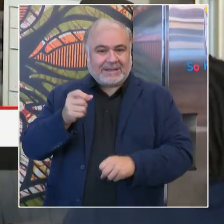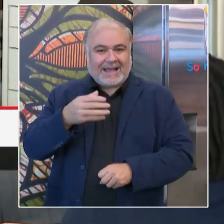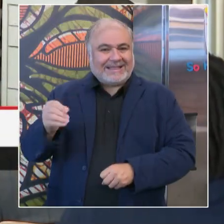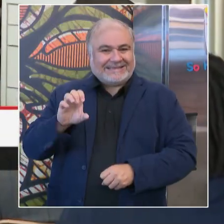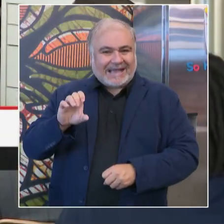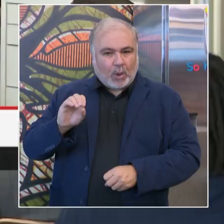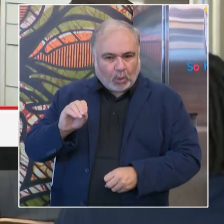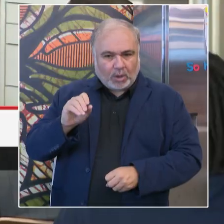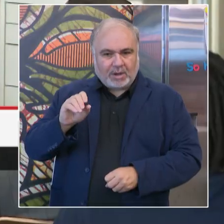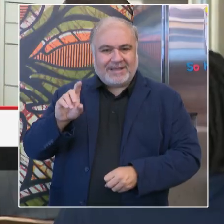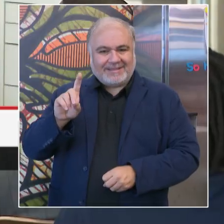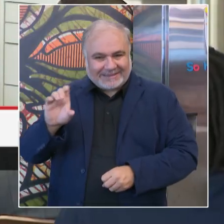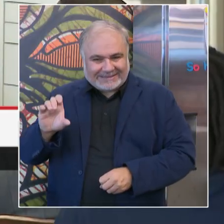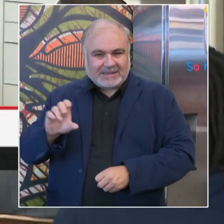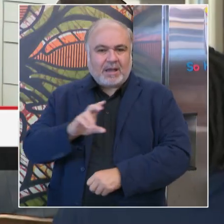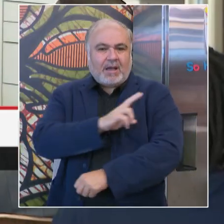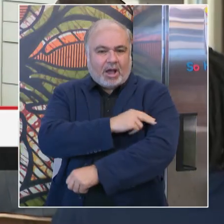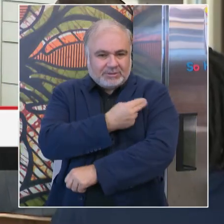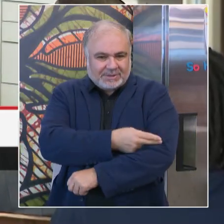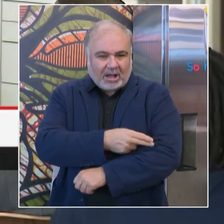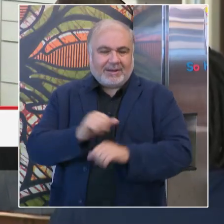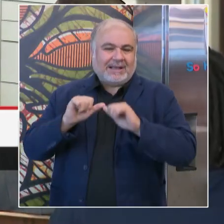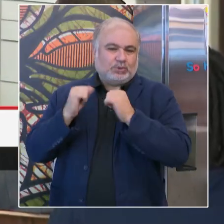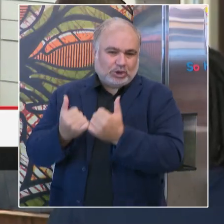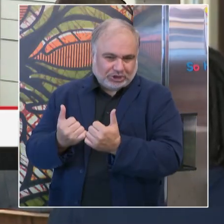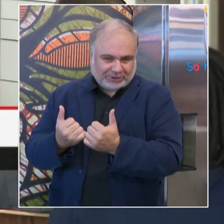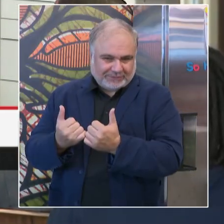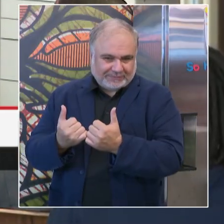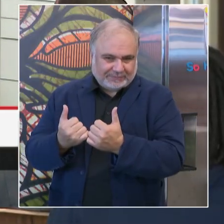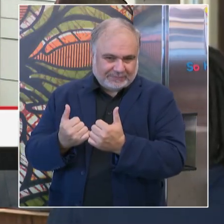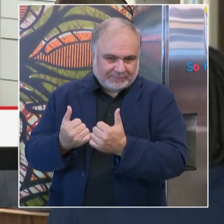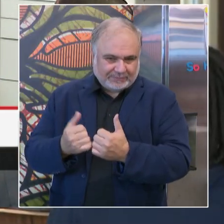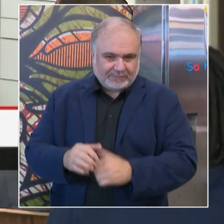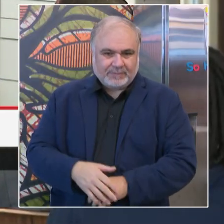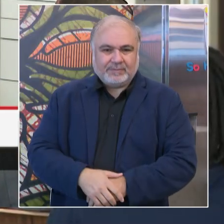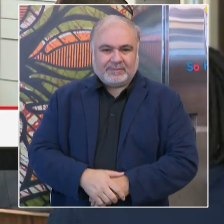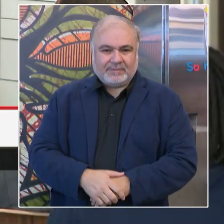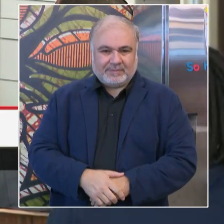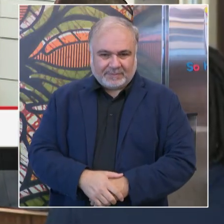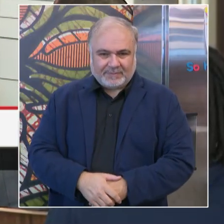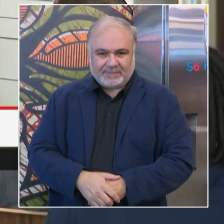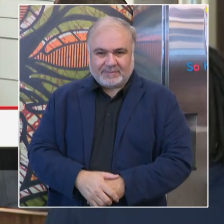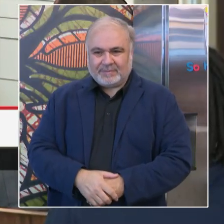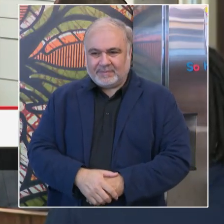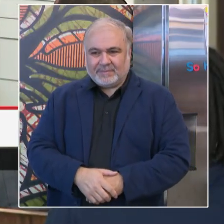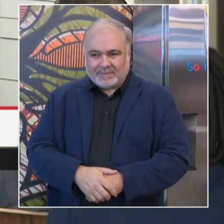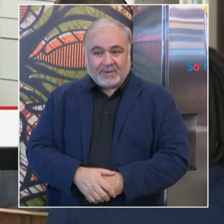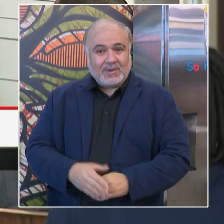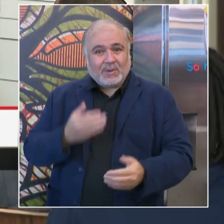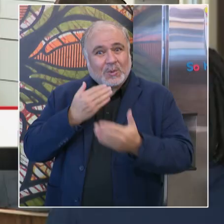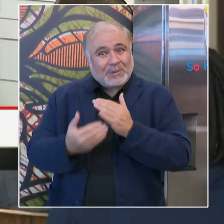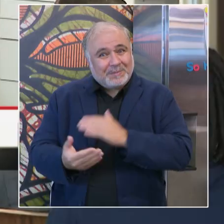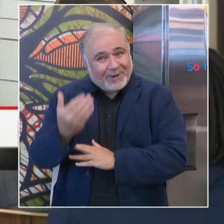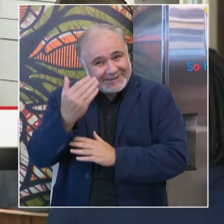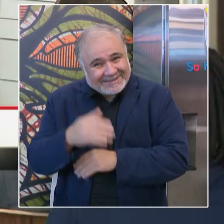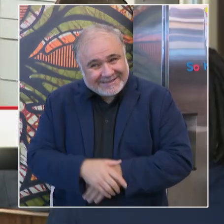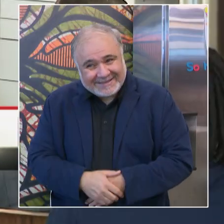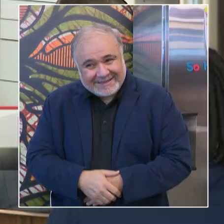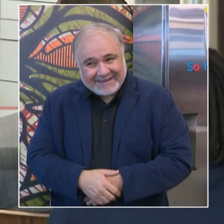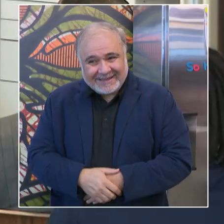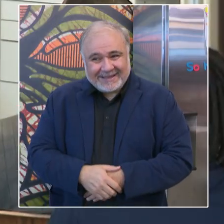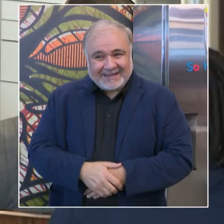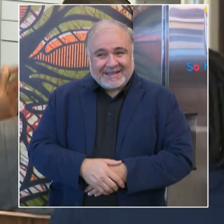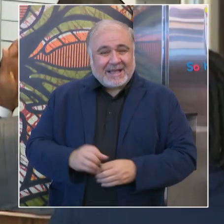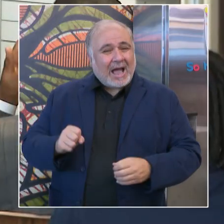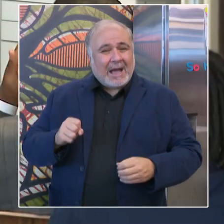Good morning, everybody. I cannot say how excited I am to be here as a fellow DC public